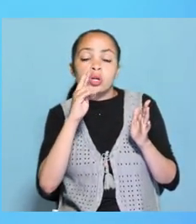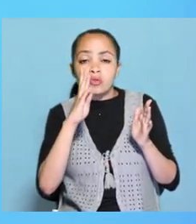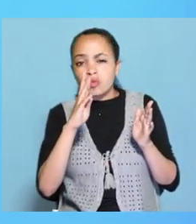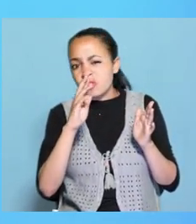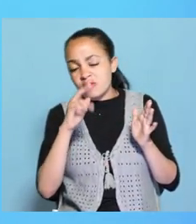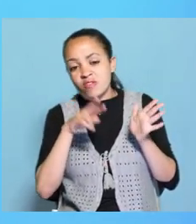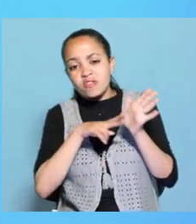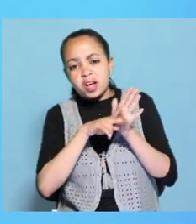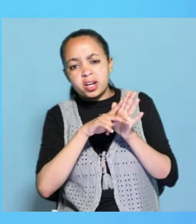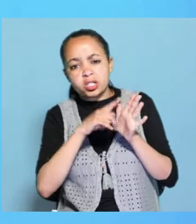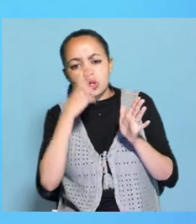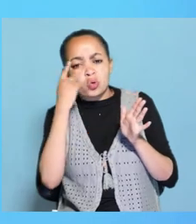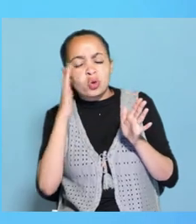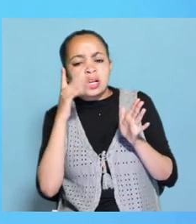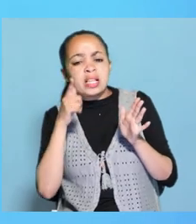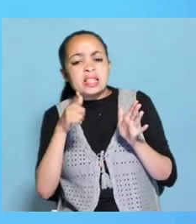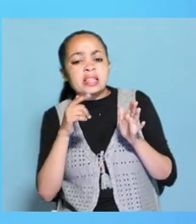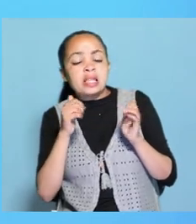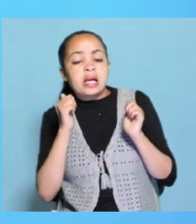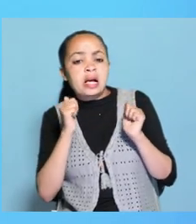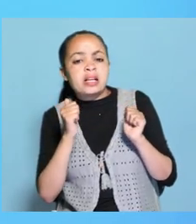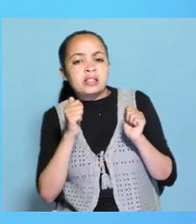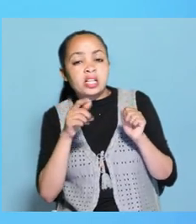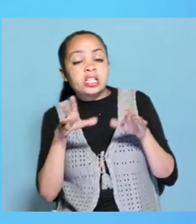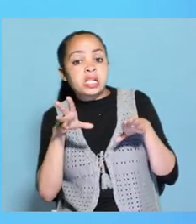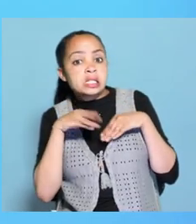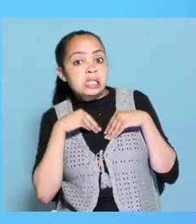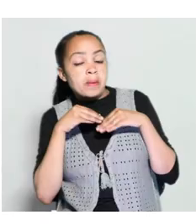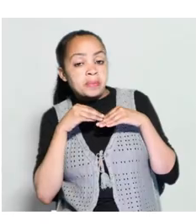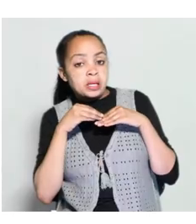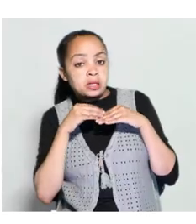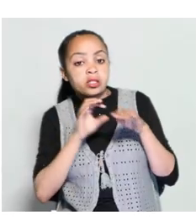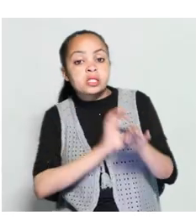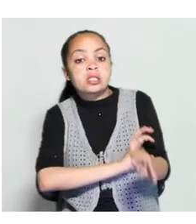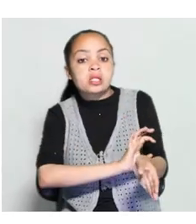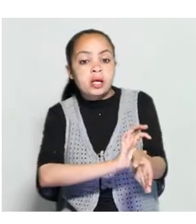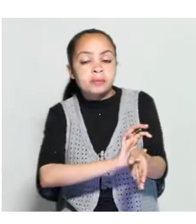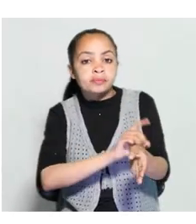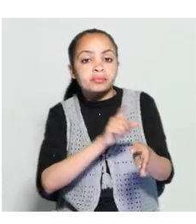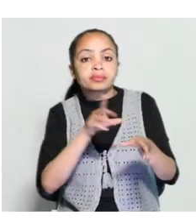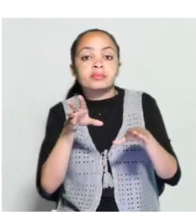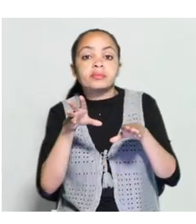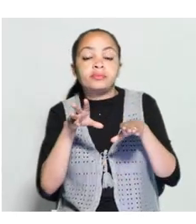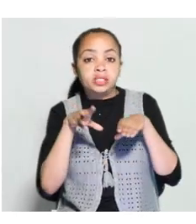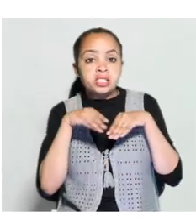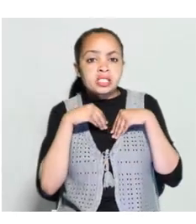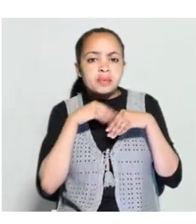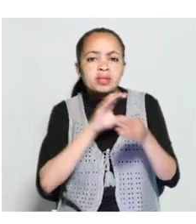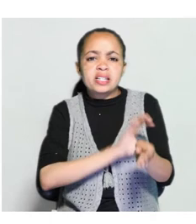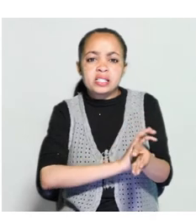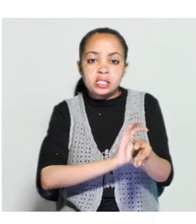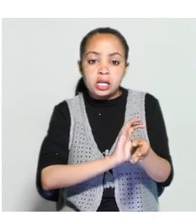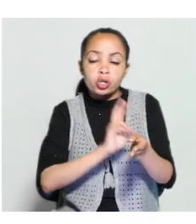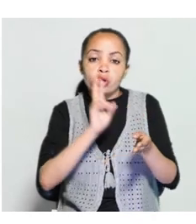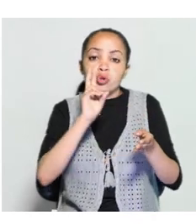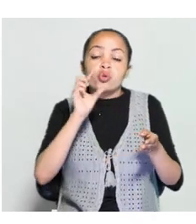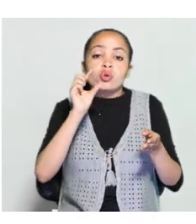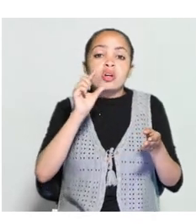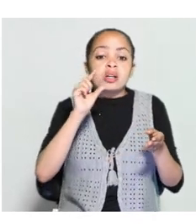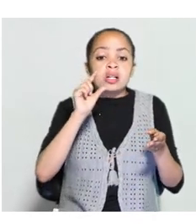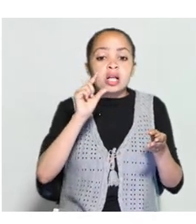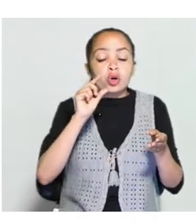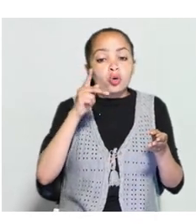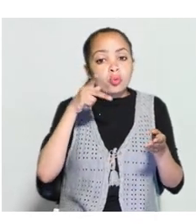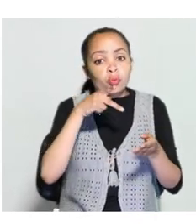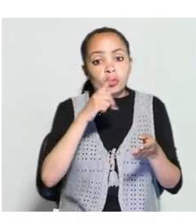like. They can receive, there is a receptor cell over this one. A receptor cell to a glycoprotein